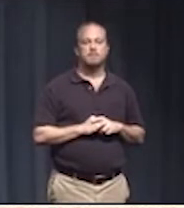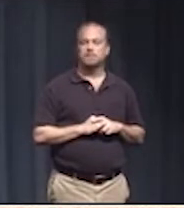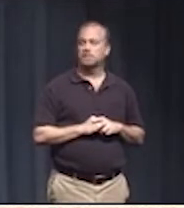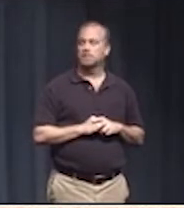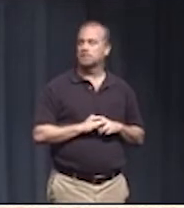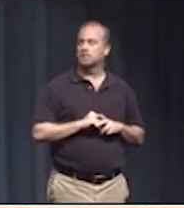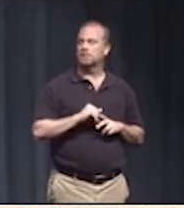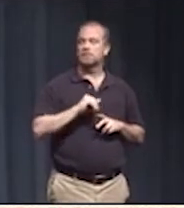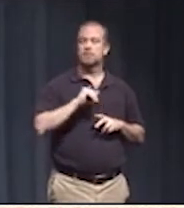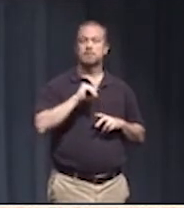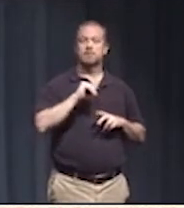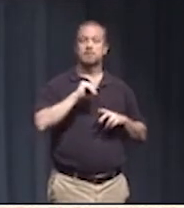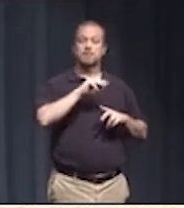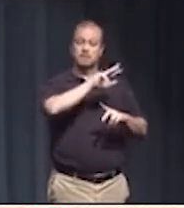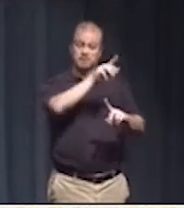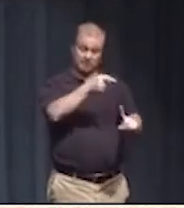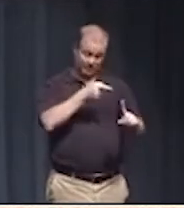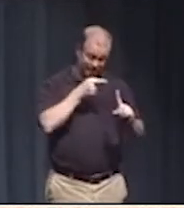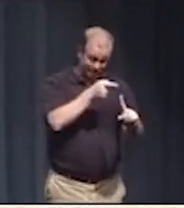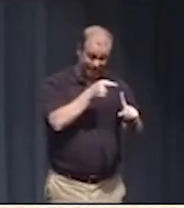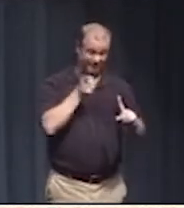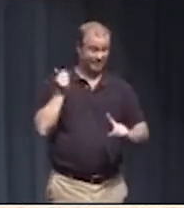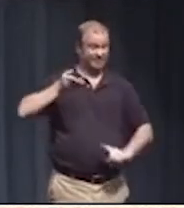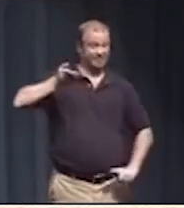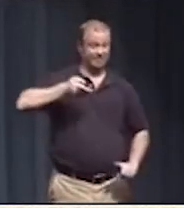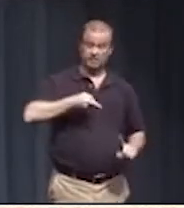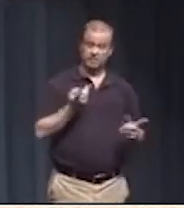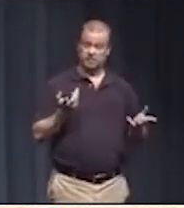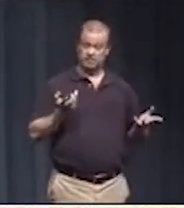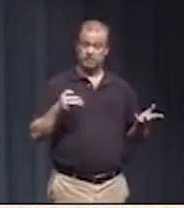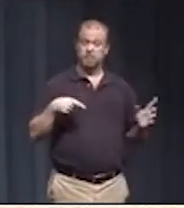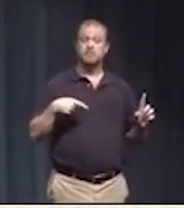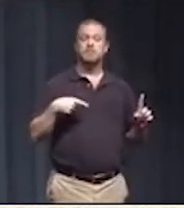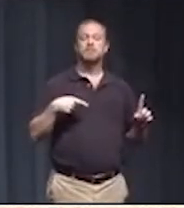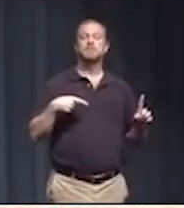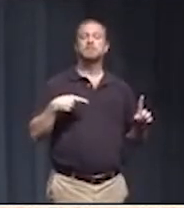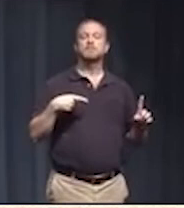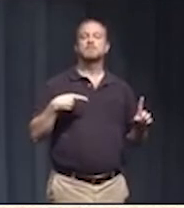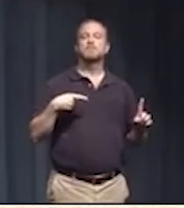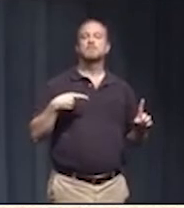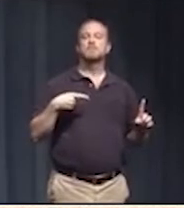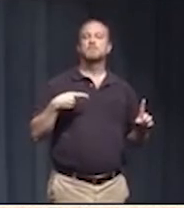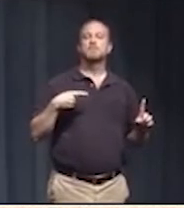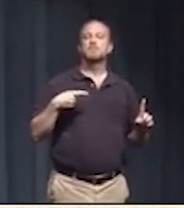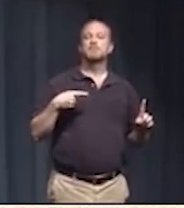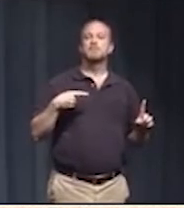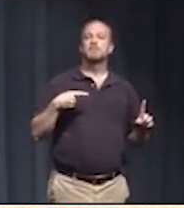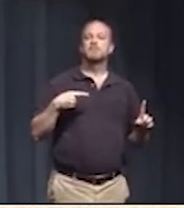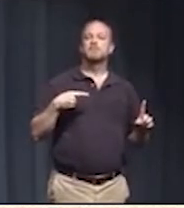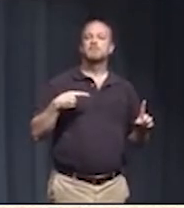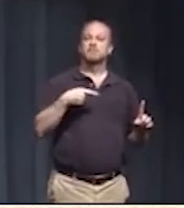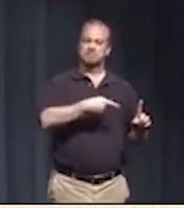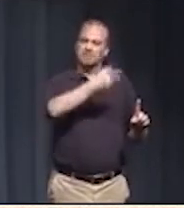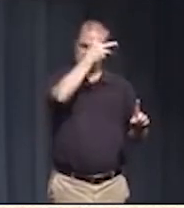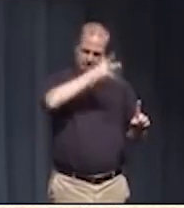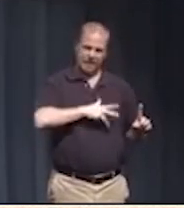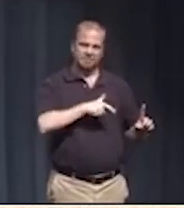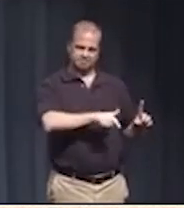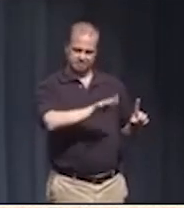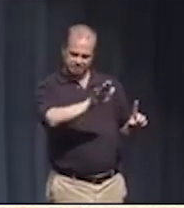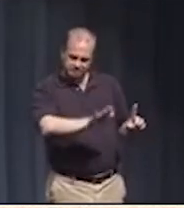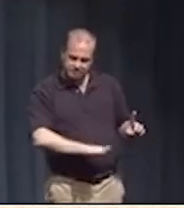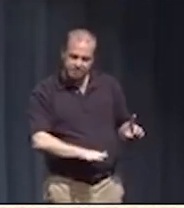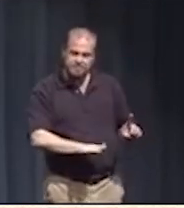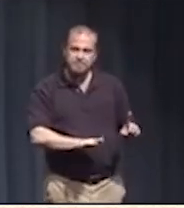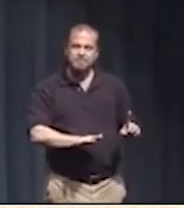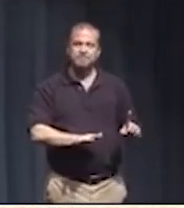But the bottom line to this whole speech is that element of, this is what men are. This is who you